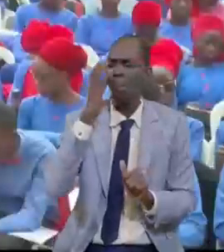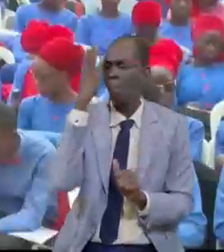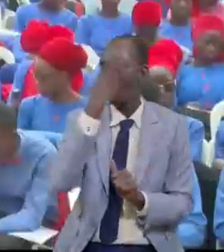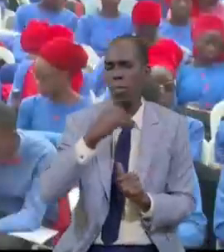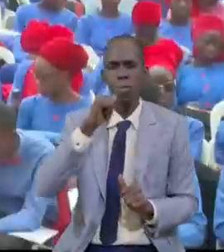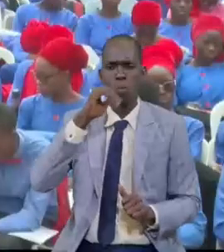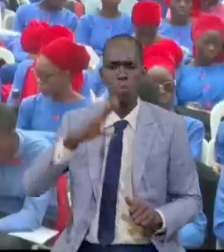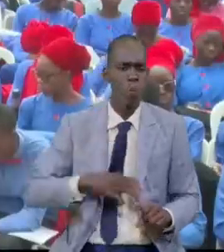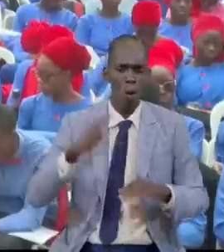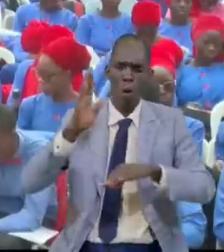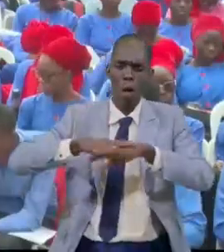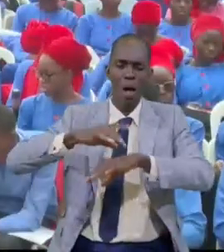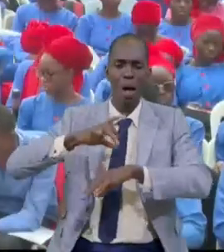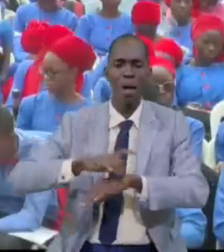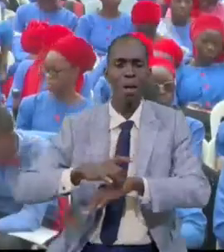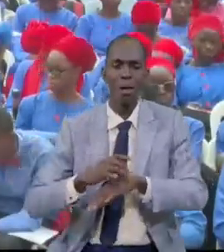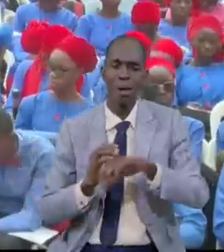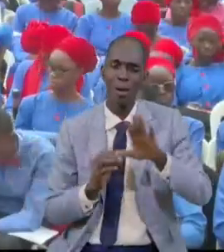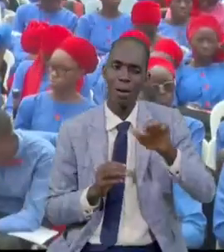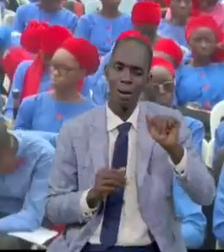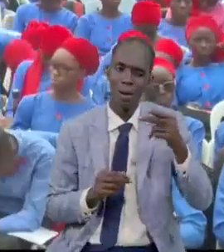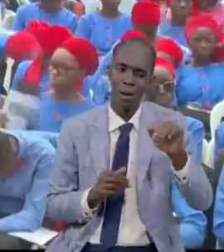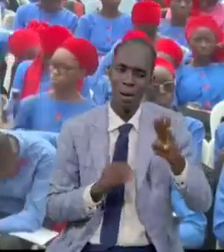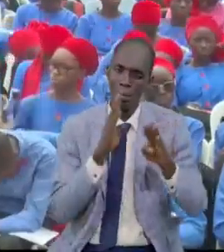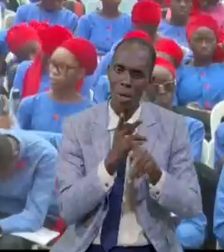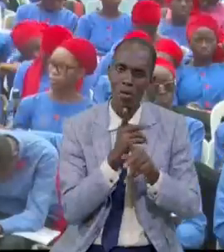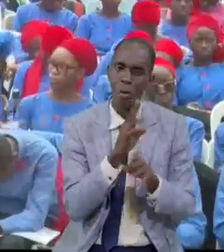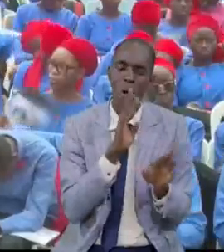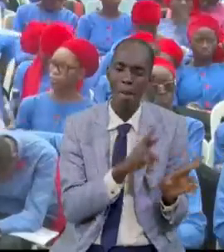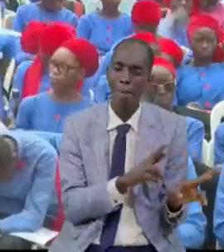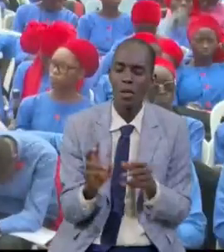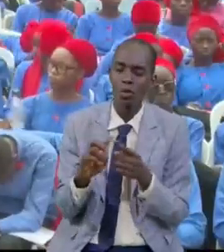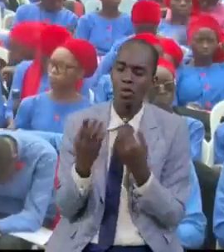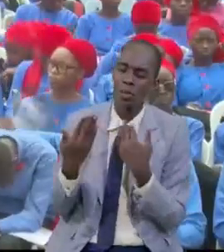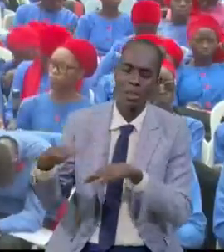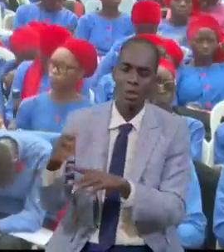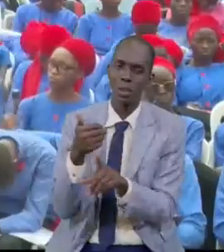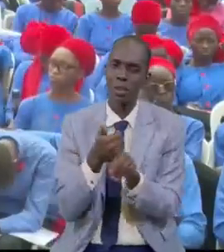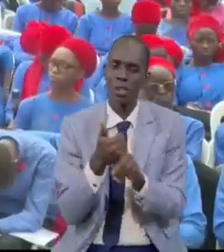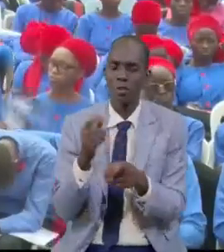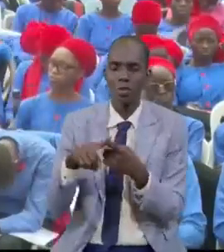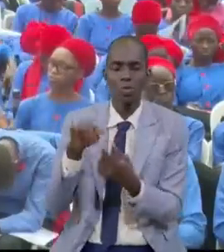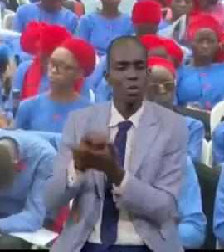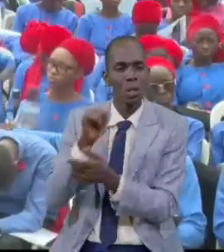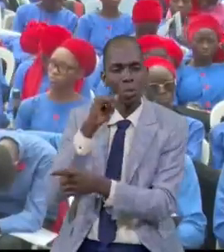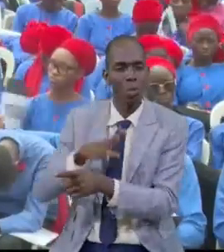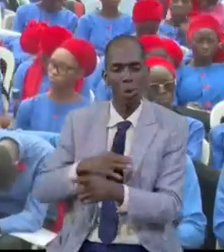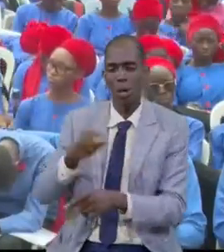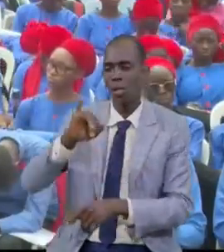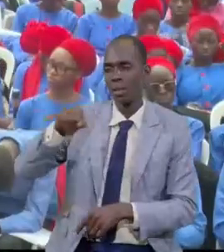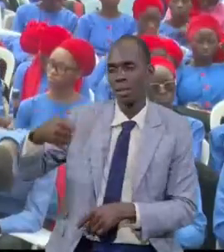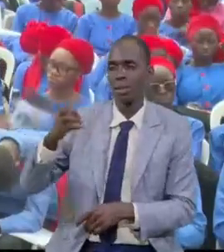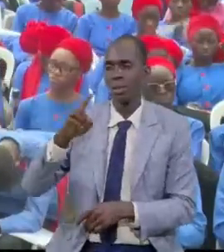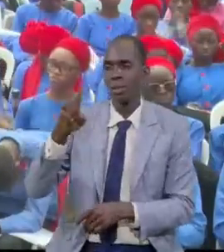sell yourself. And eventually Jezebel came in, brought in Baal worship in the